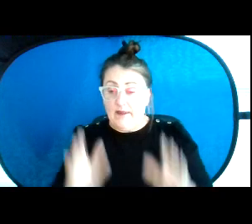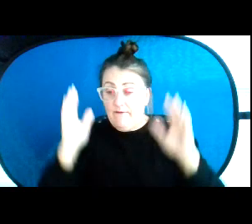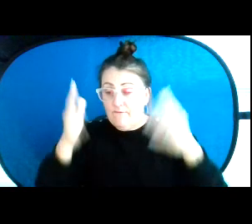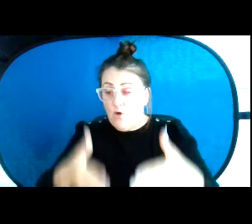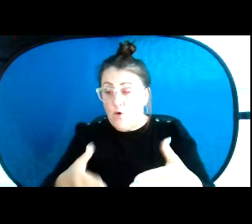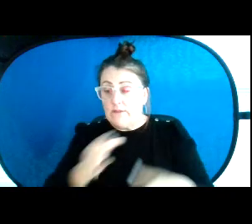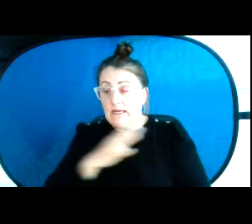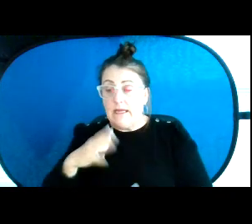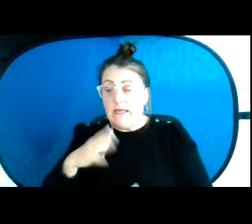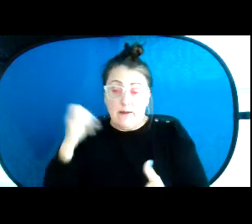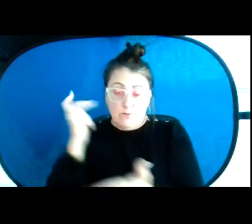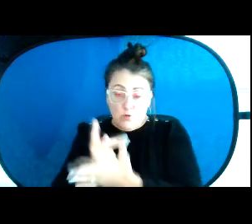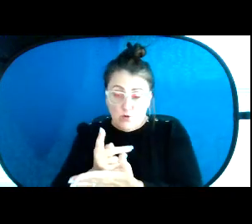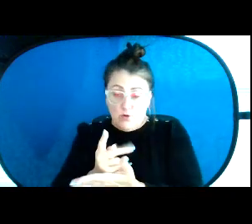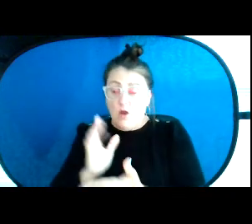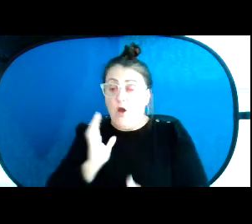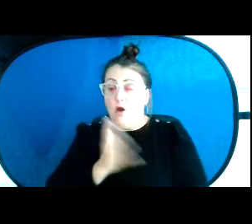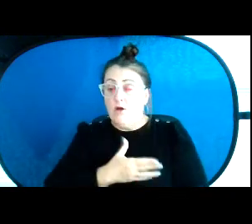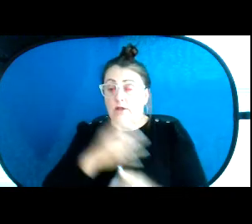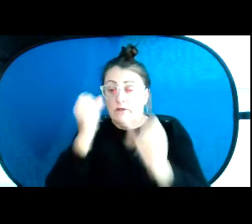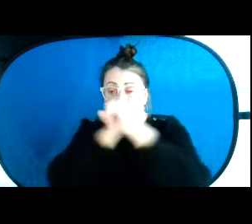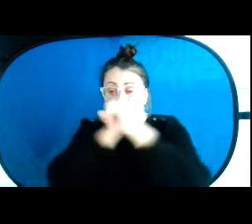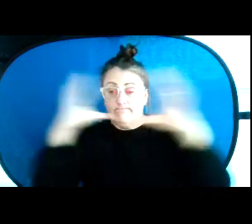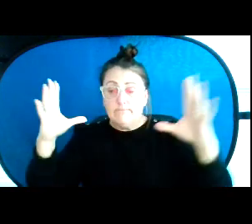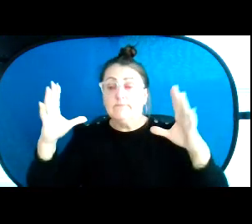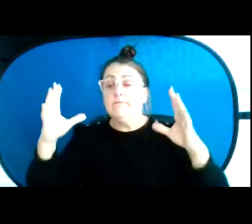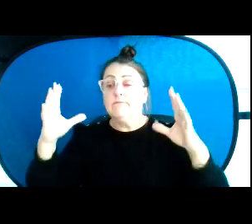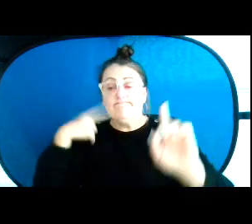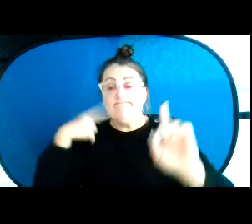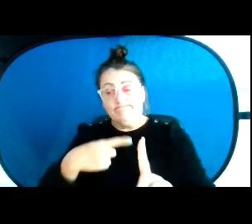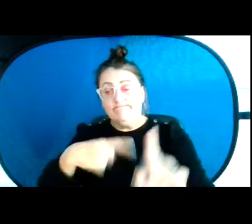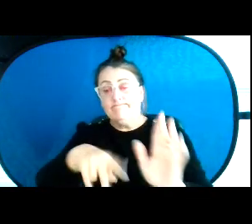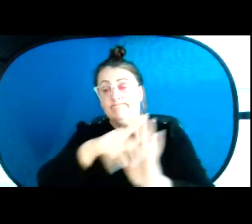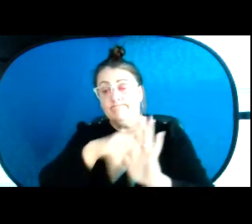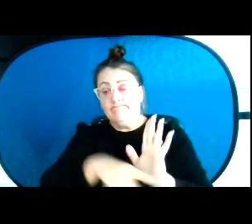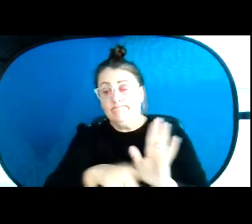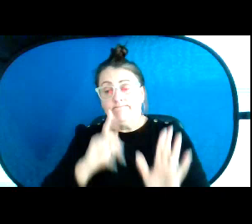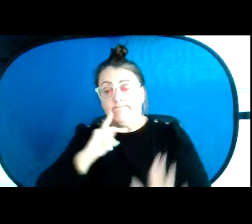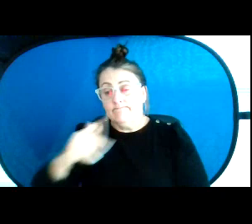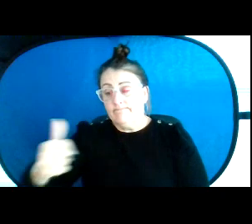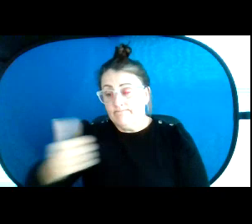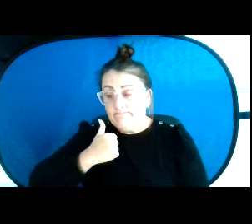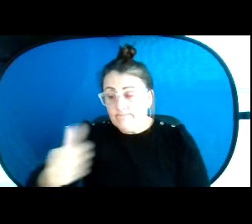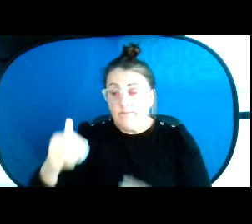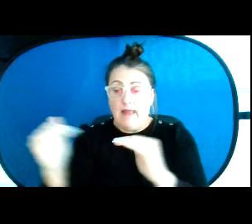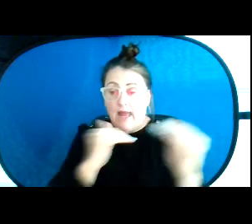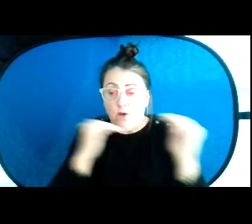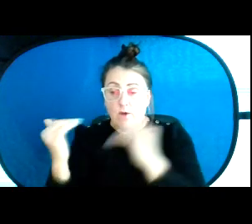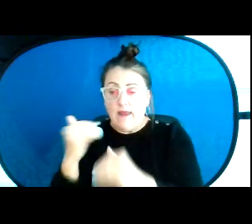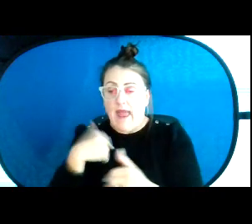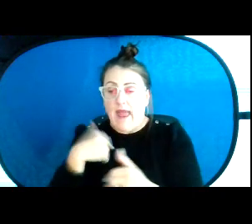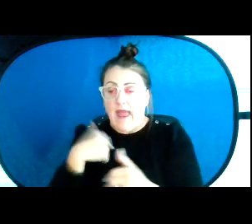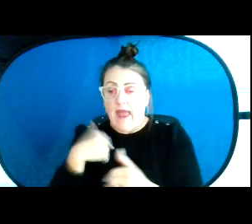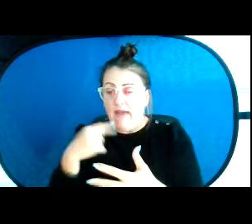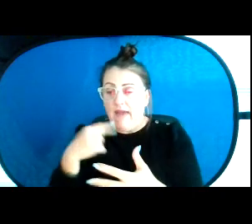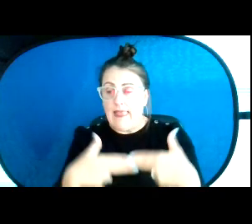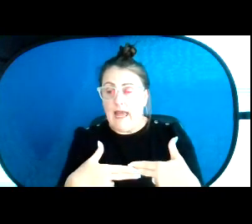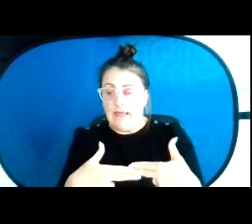the committee's vision, mission, and foundational principles for transportation equity. And I have a few slides to